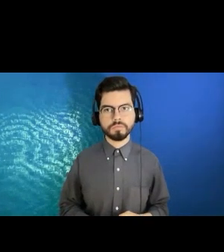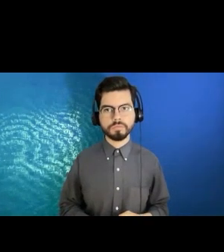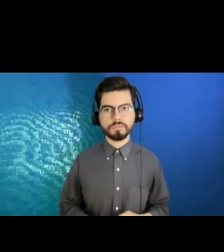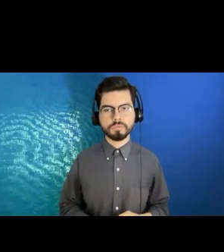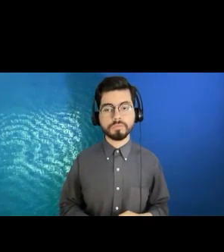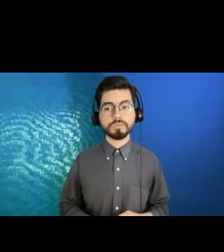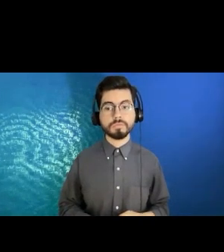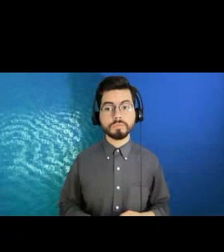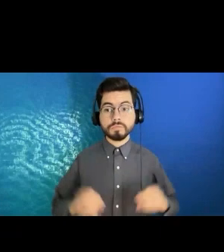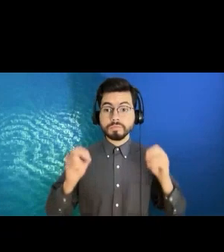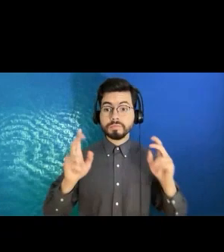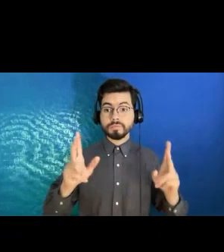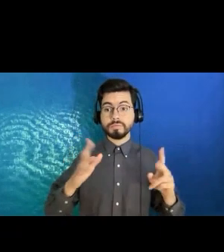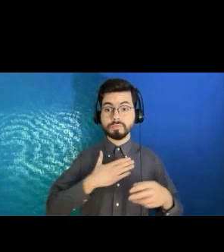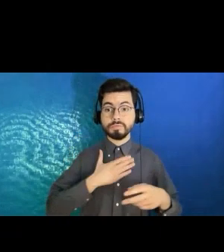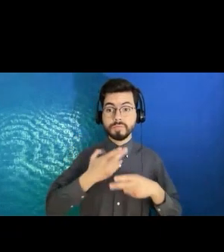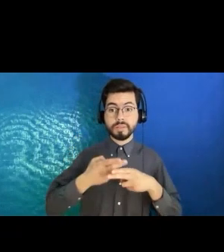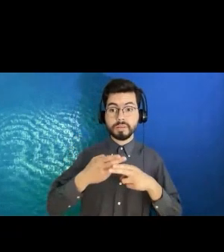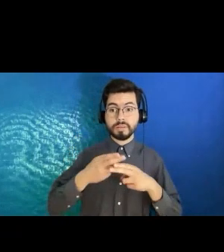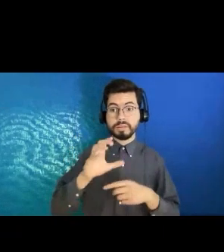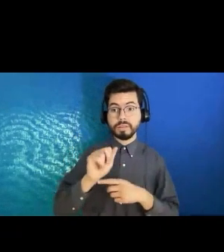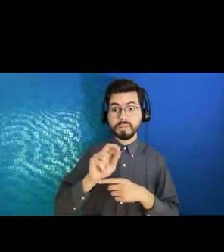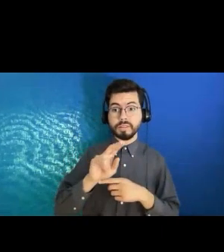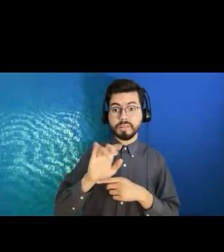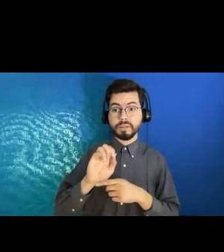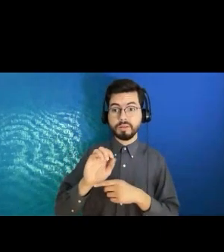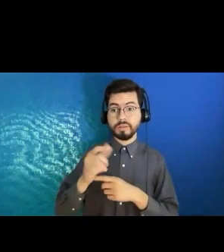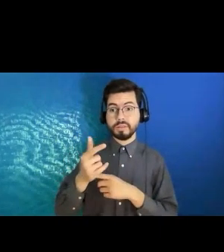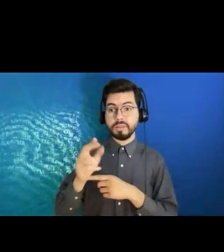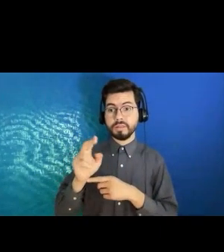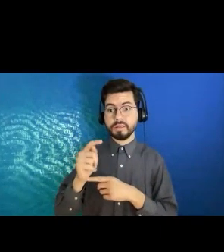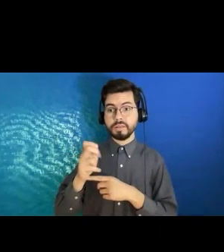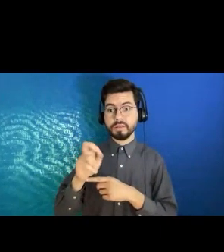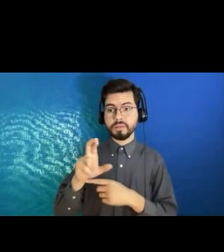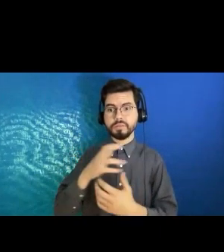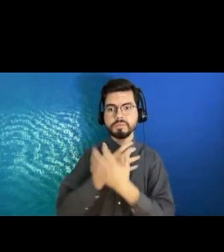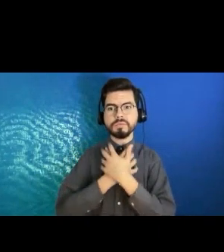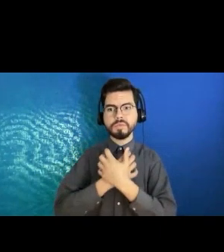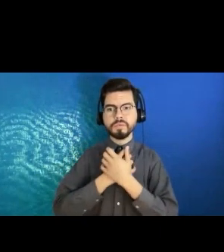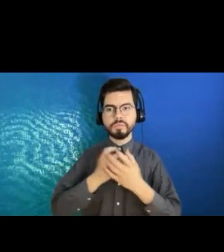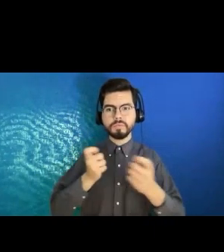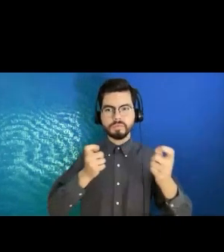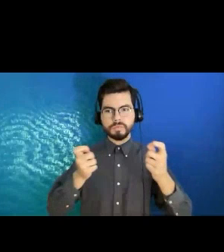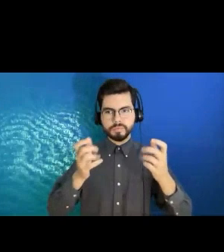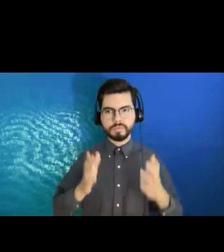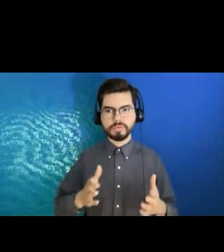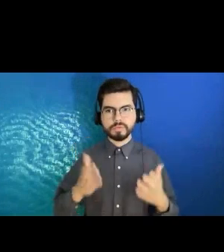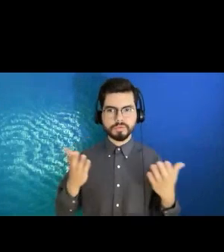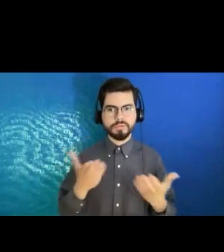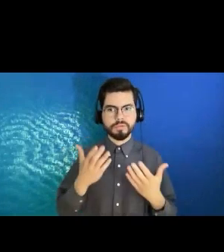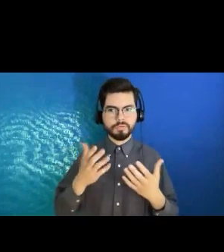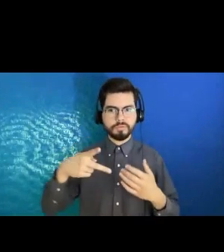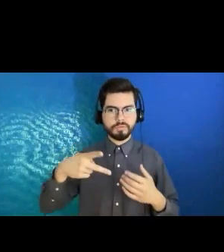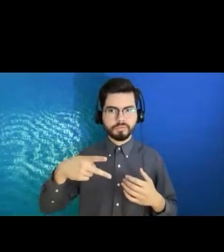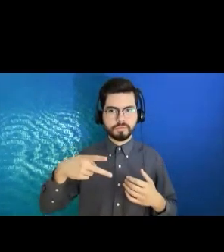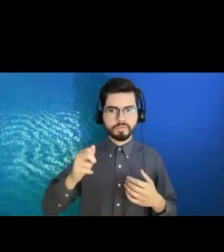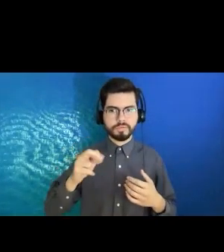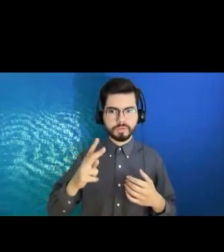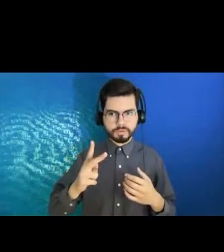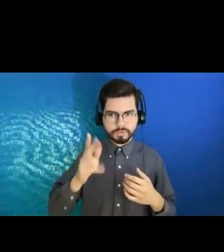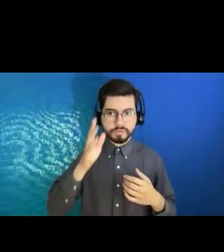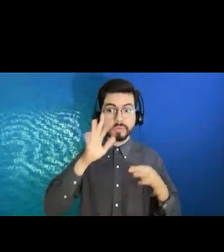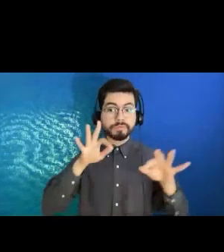Okay, my name's Kerry Gunther. I'm the bear management biologist here in the park, and we'll be talking bears today.